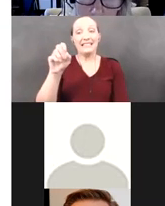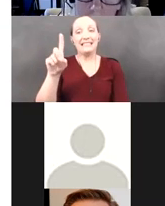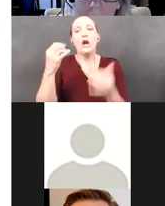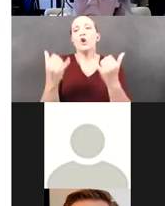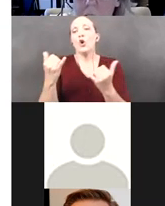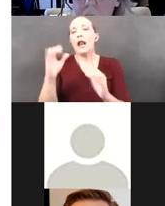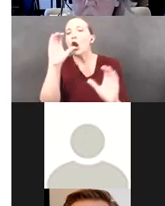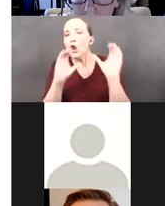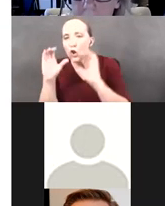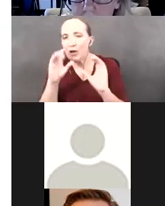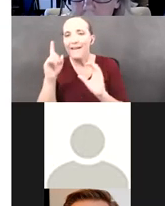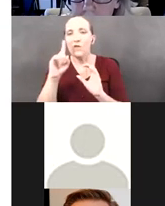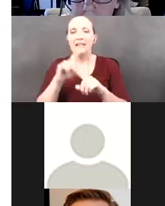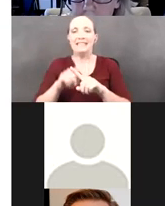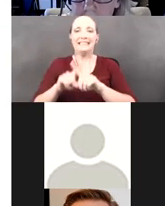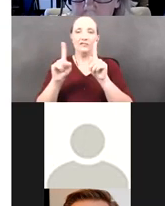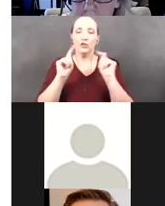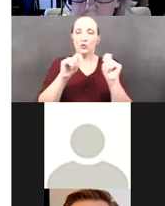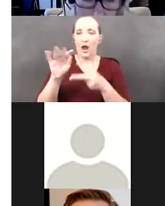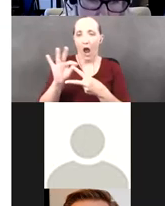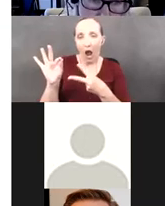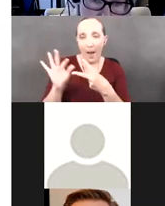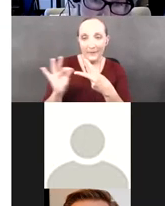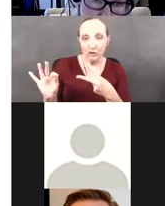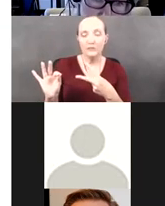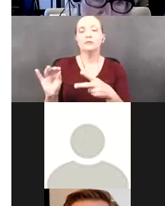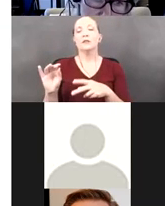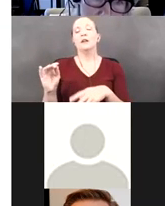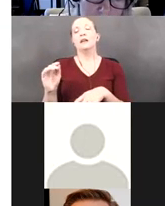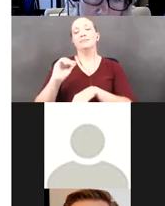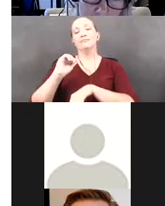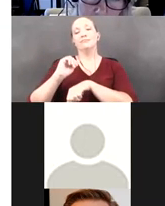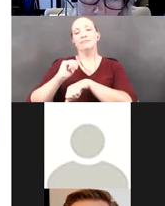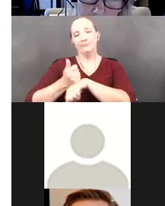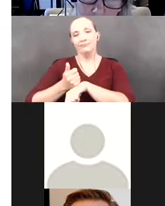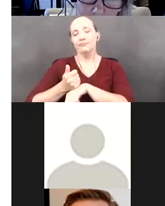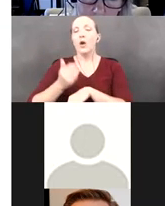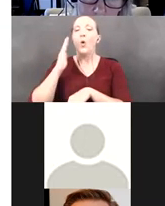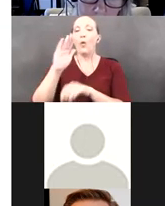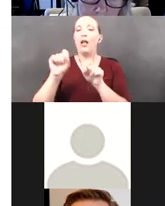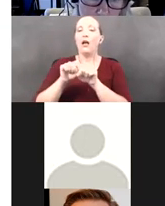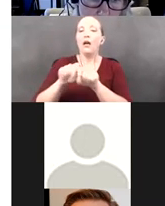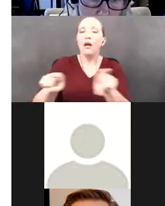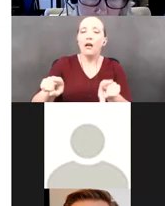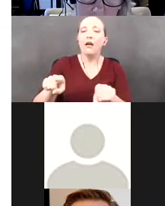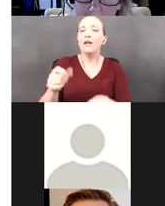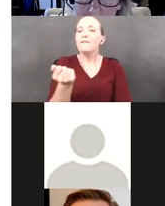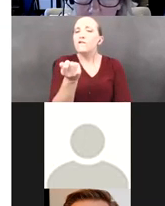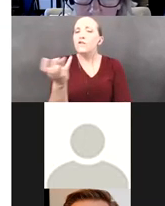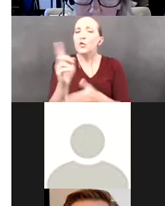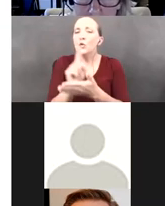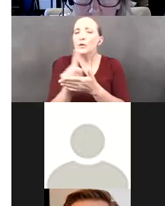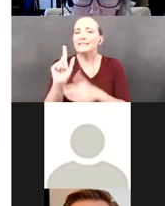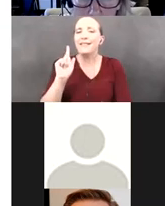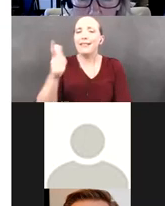está different explorando tutoring esas options, opciones and I para believe some of diferentes that information tutorías y will creo be que going alguna out de within the esa next few información weeks. van a recibirla en Thank